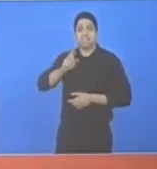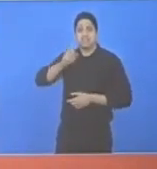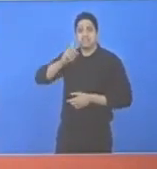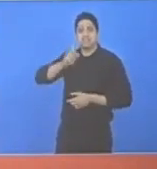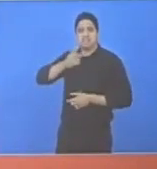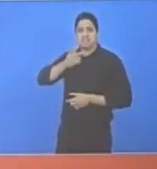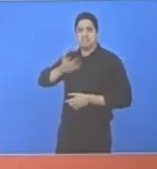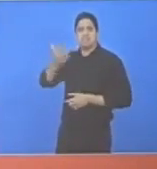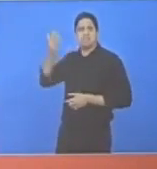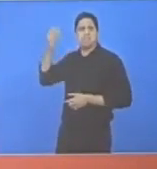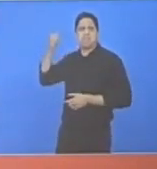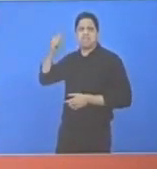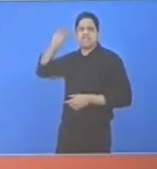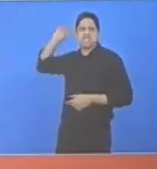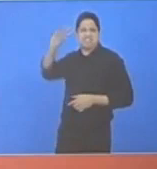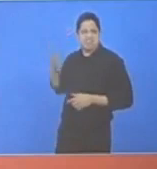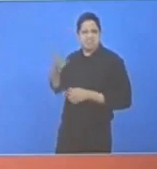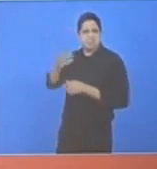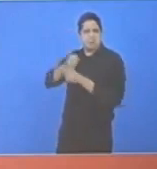1,000 years ago,